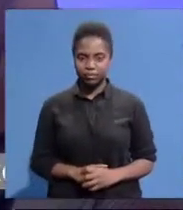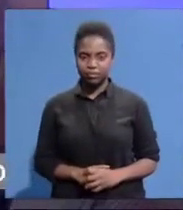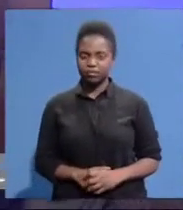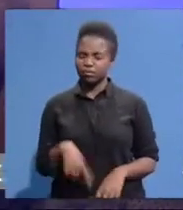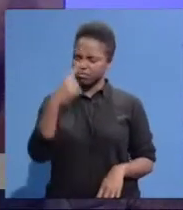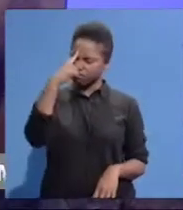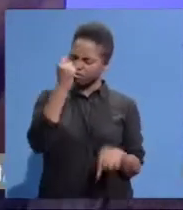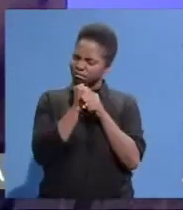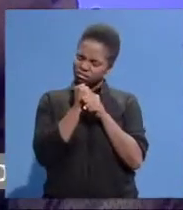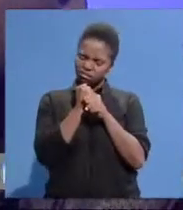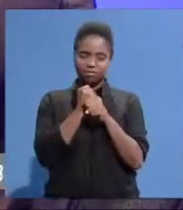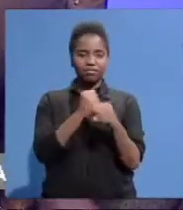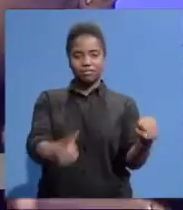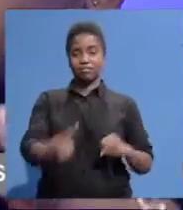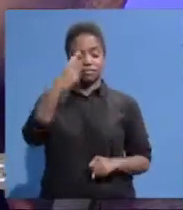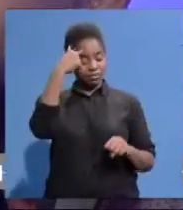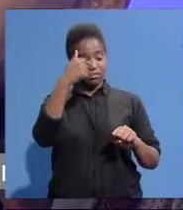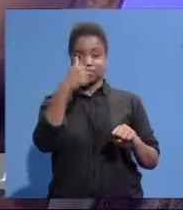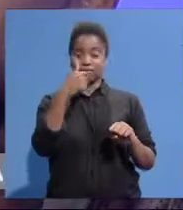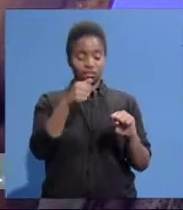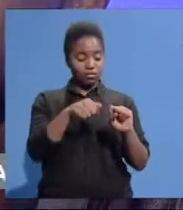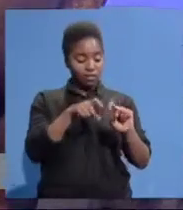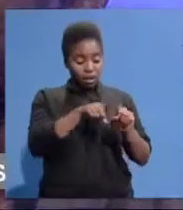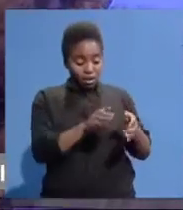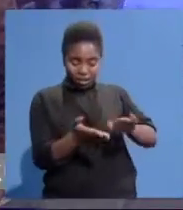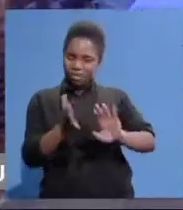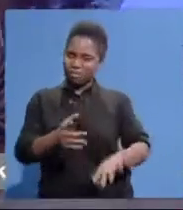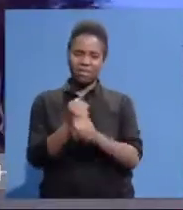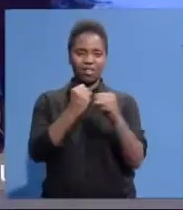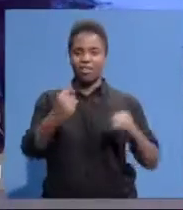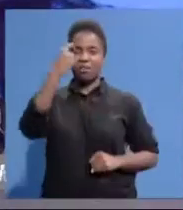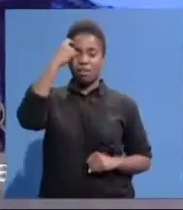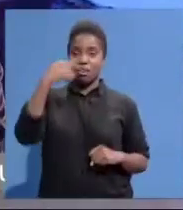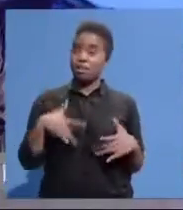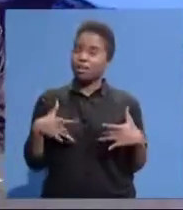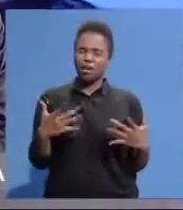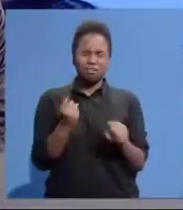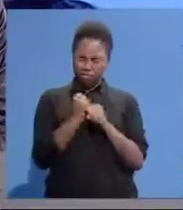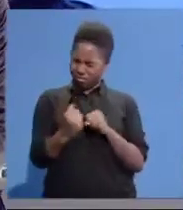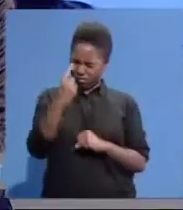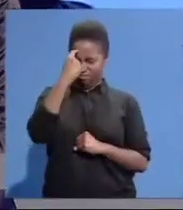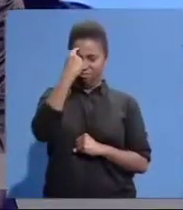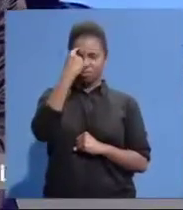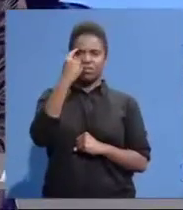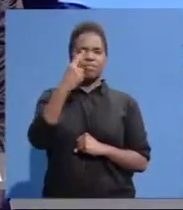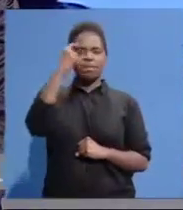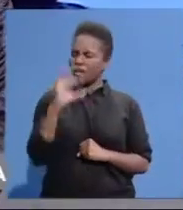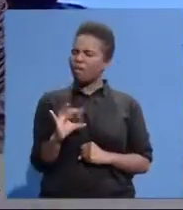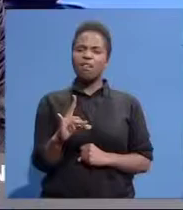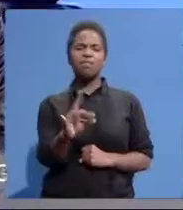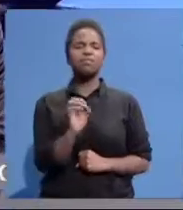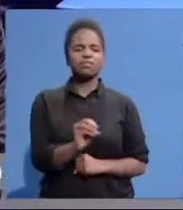Never thought of ever losing you, not for a minute, not even for a day.